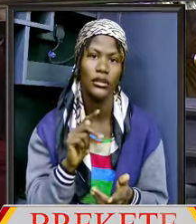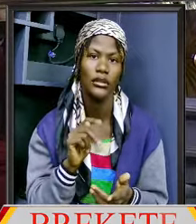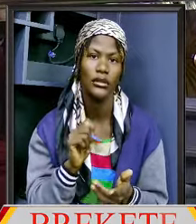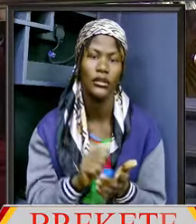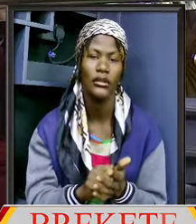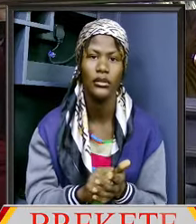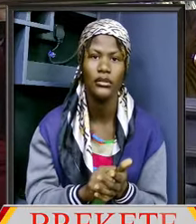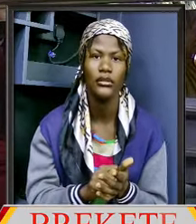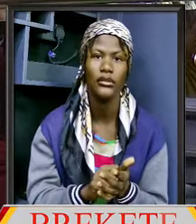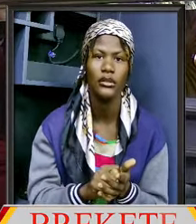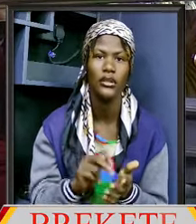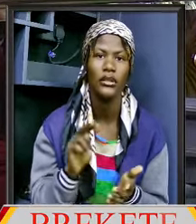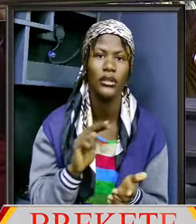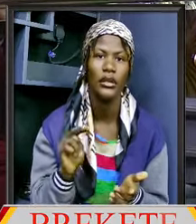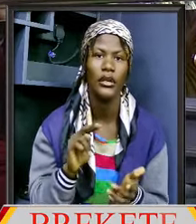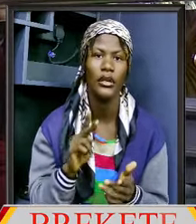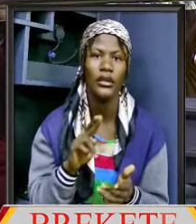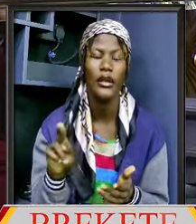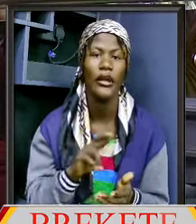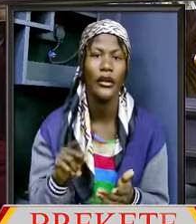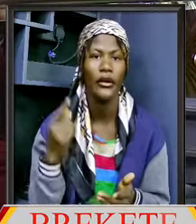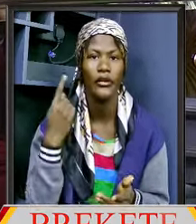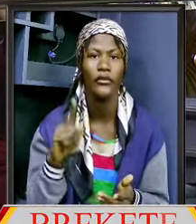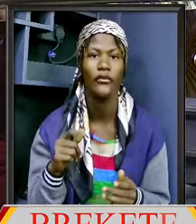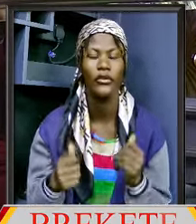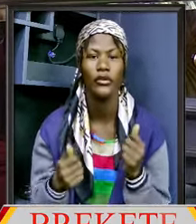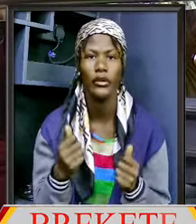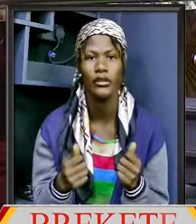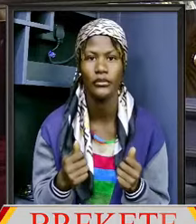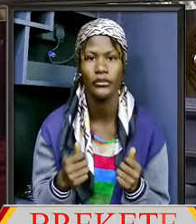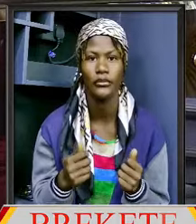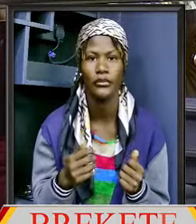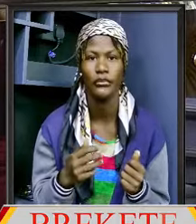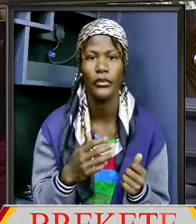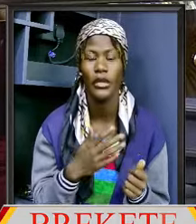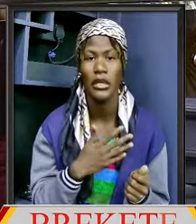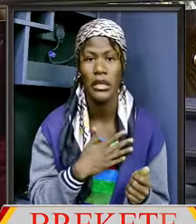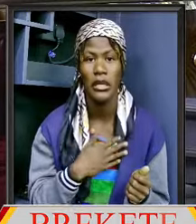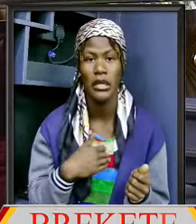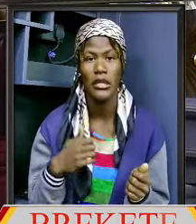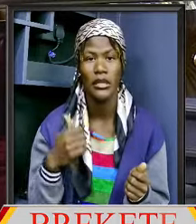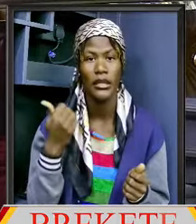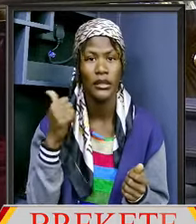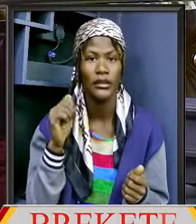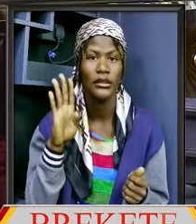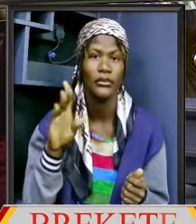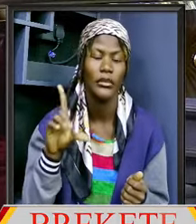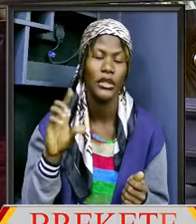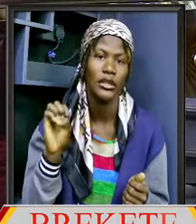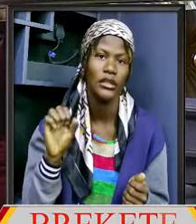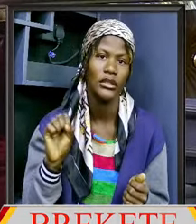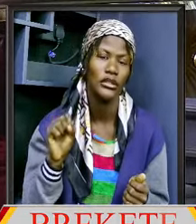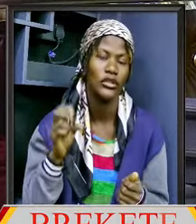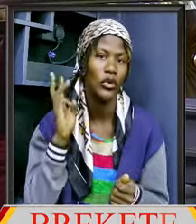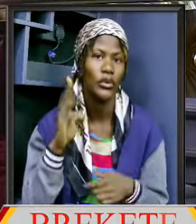And thank you very much, sir. And Kible, go give them 25 kg of rice.